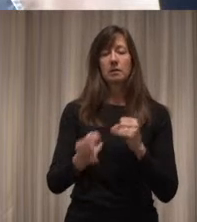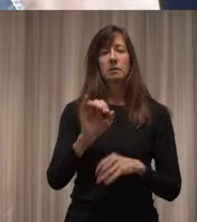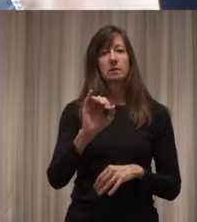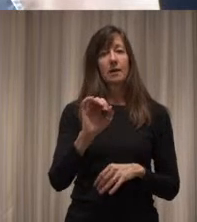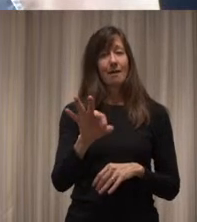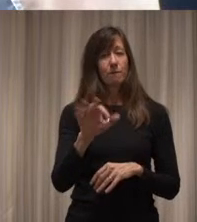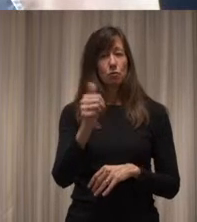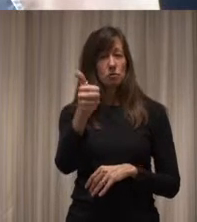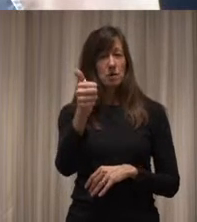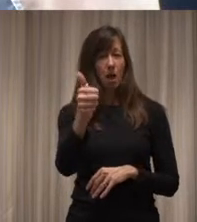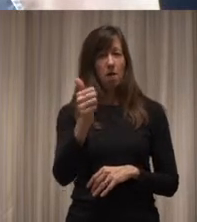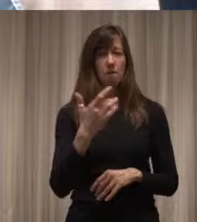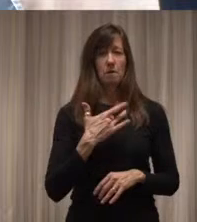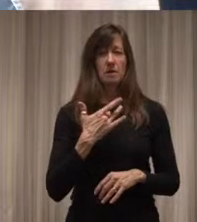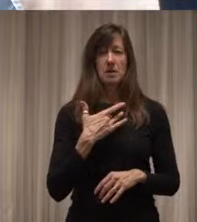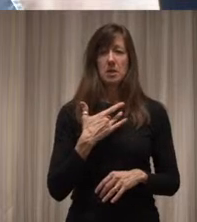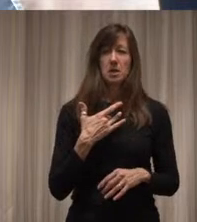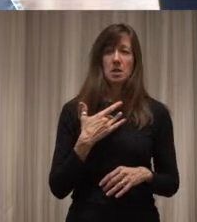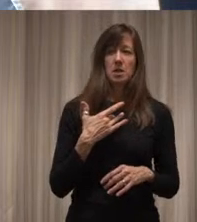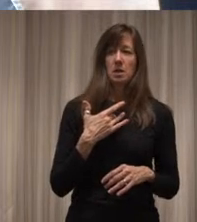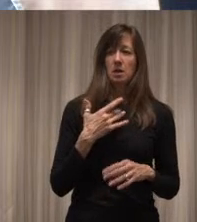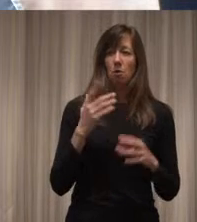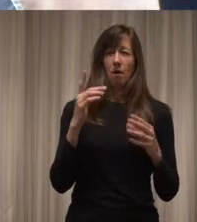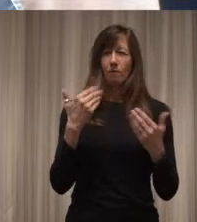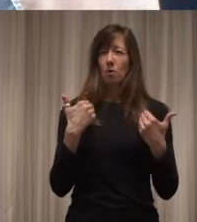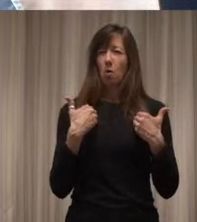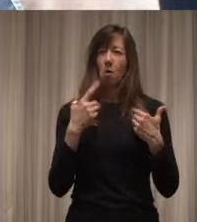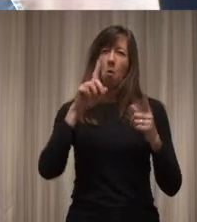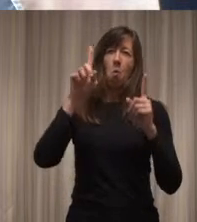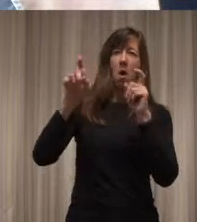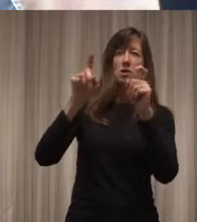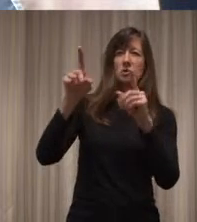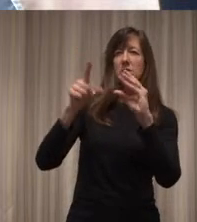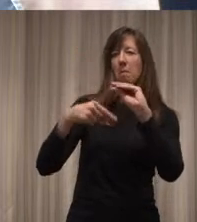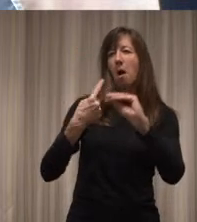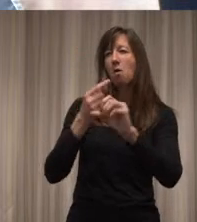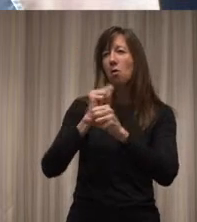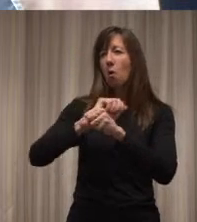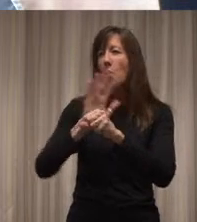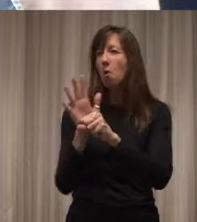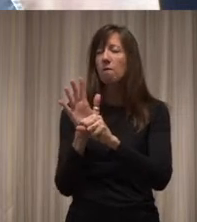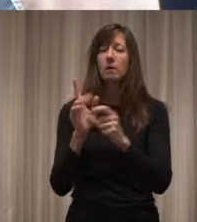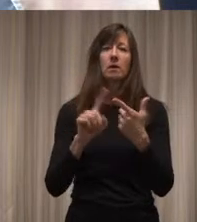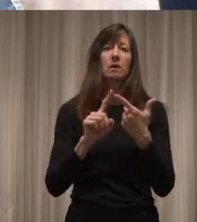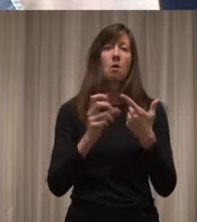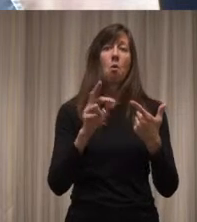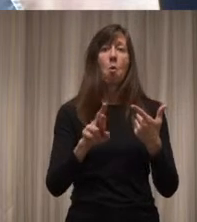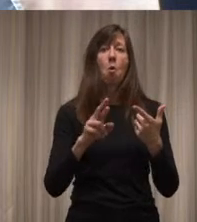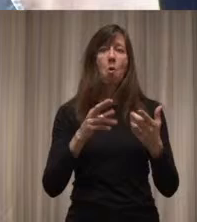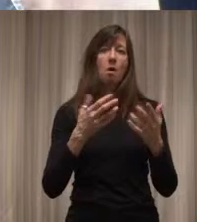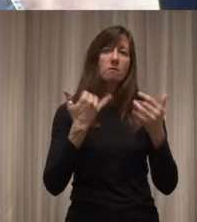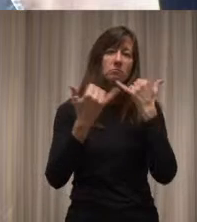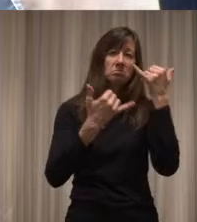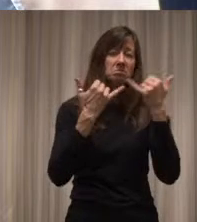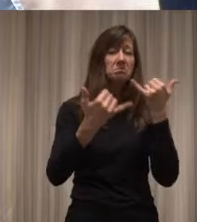vaccine website that I announced, you can also call our Recovery Service Center